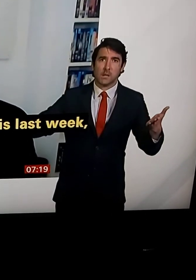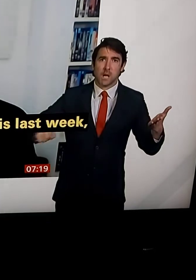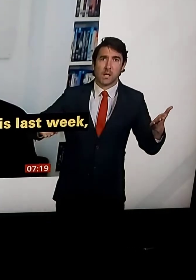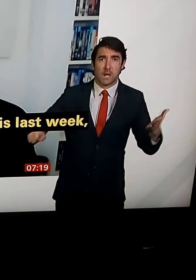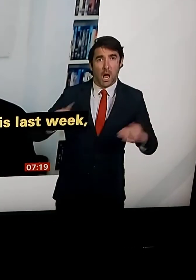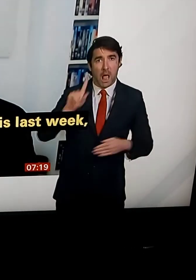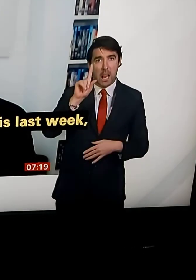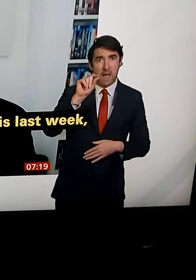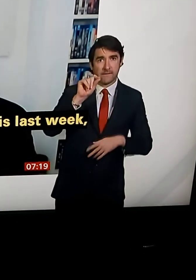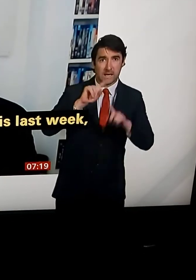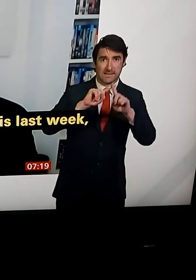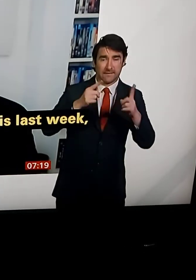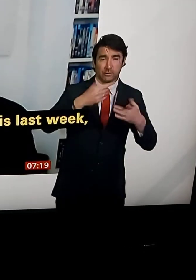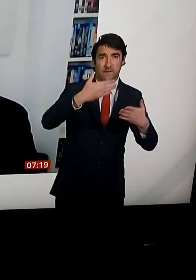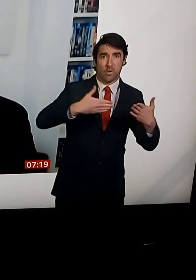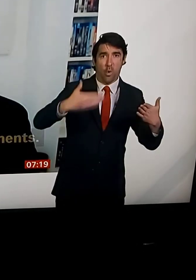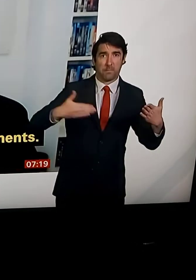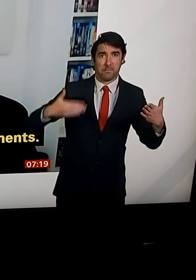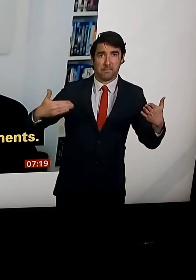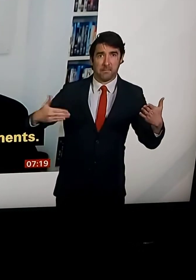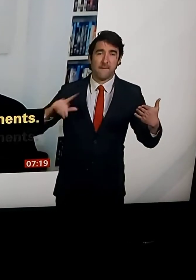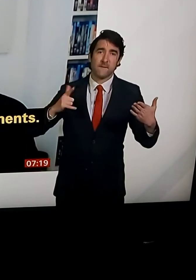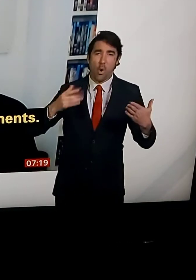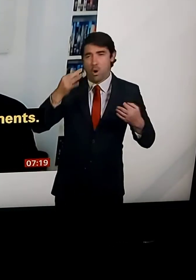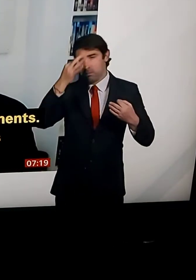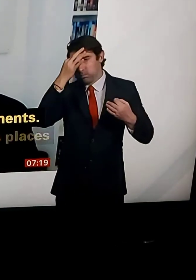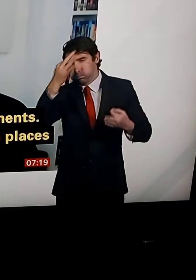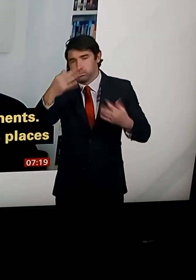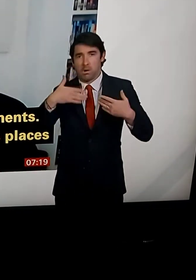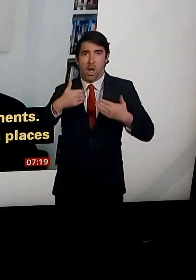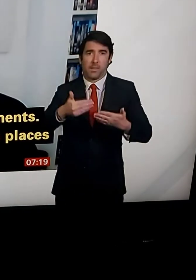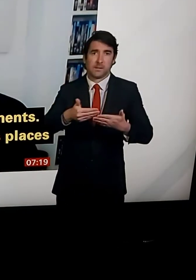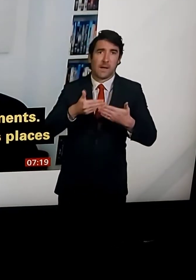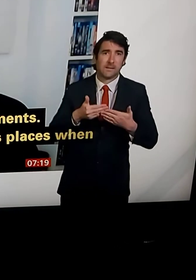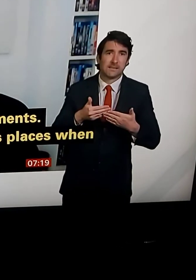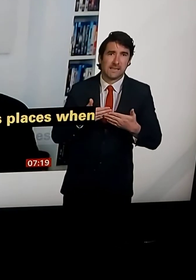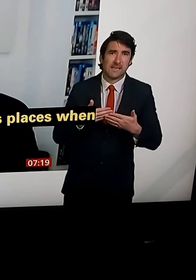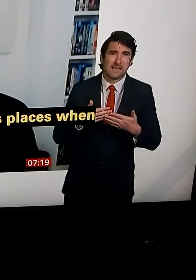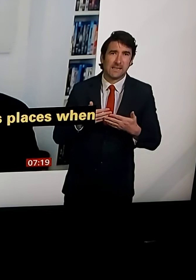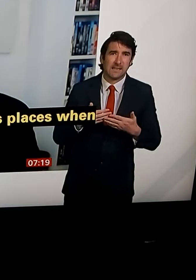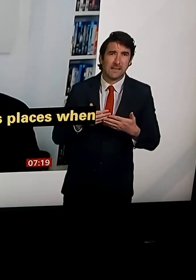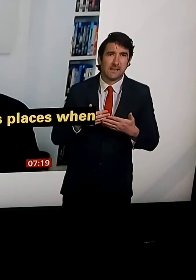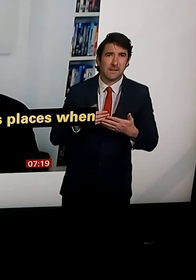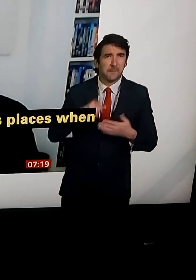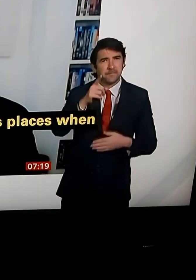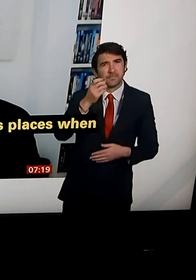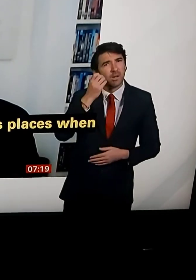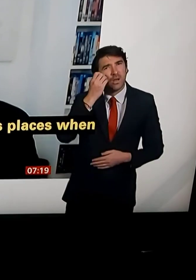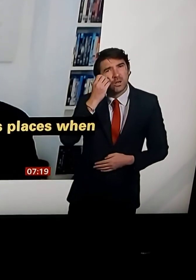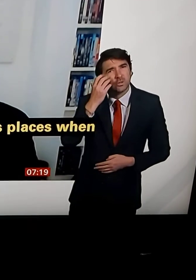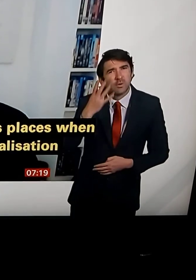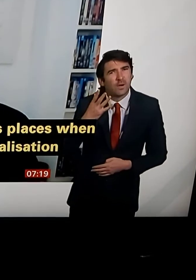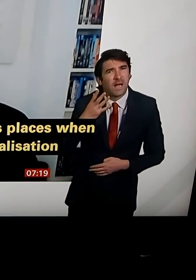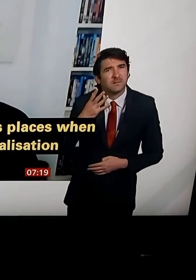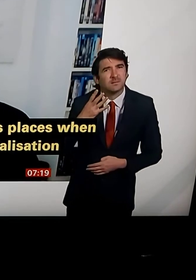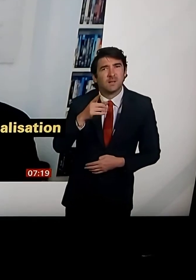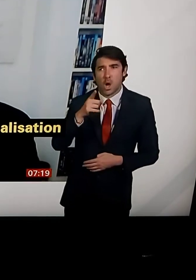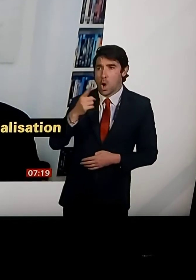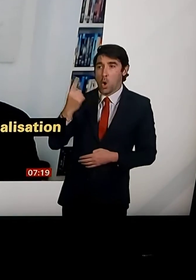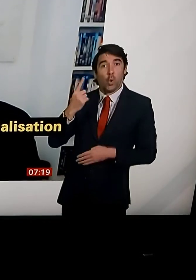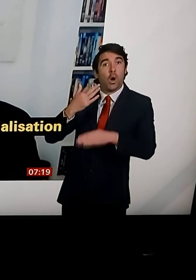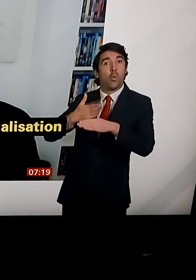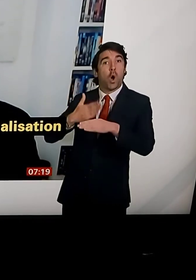safety, socialisation and so on. I mean, we employ most of the epidemiologists and virologists in this country. So I'm pretty